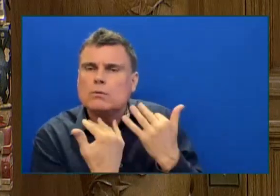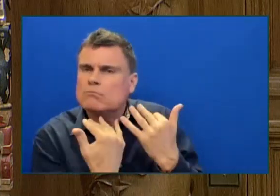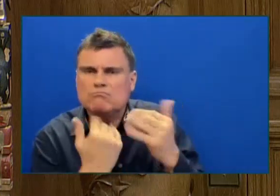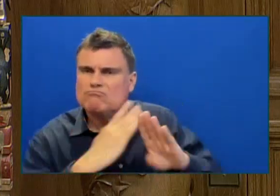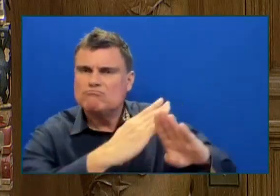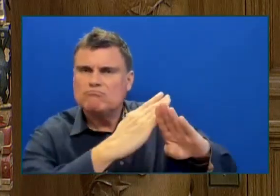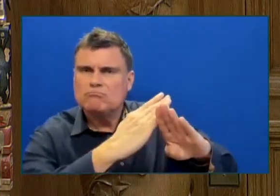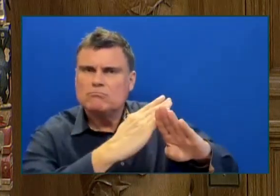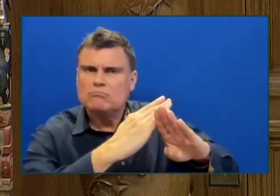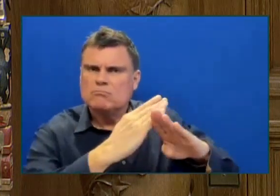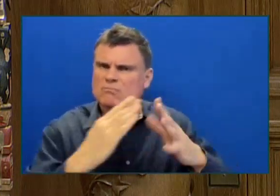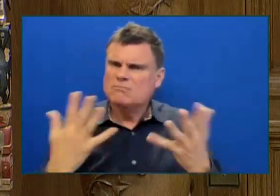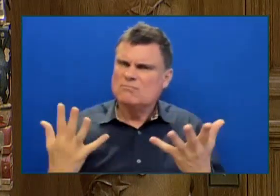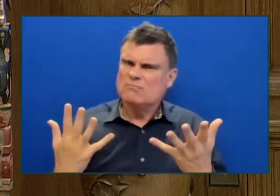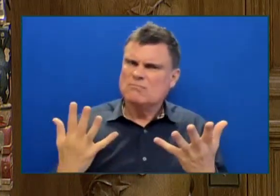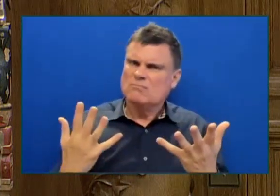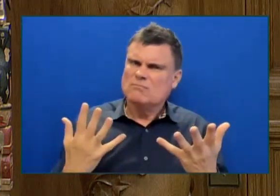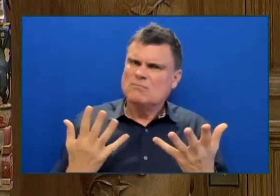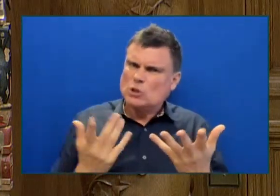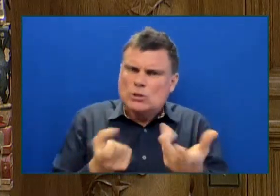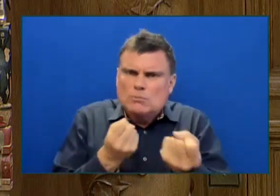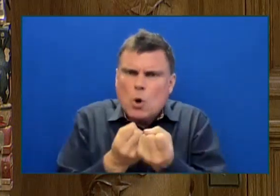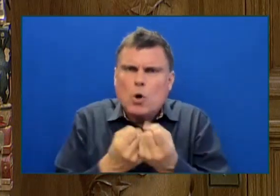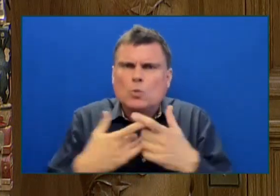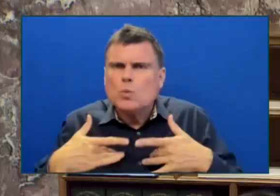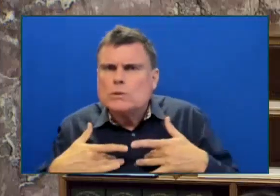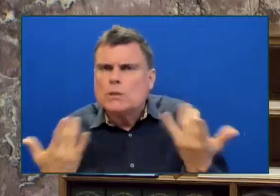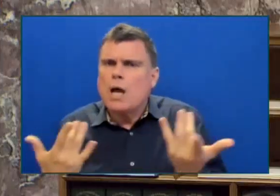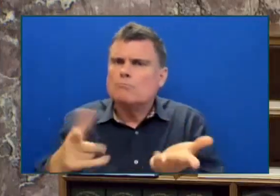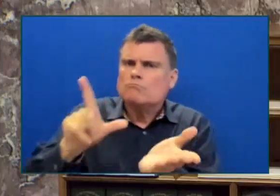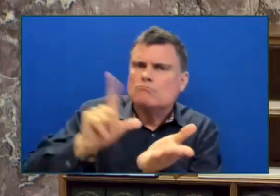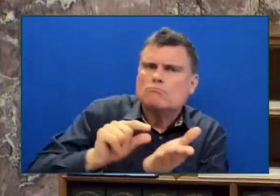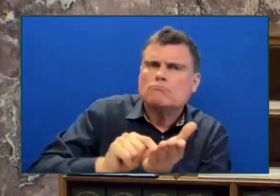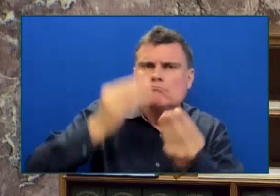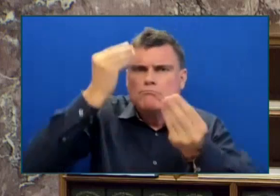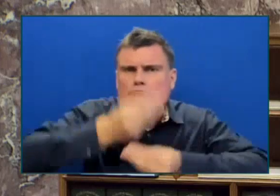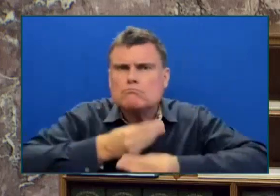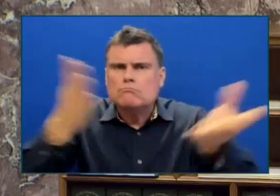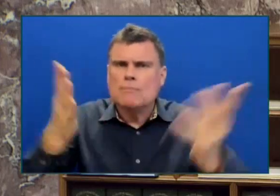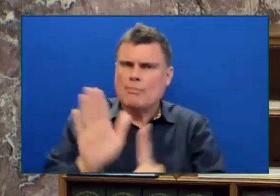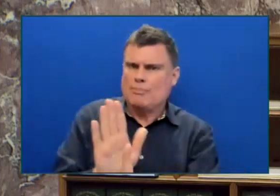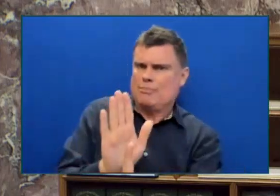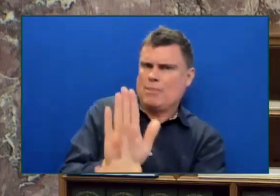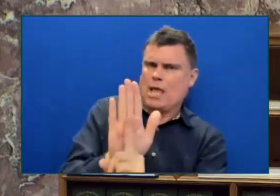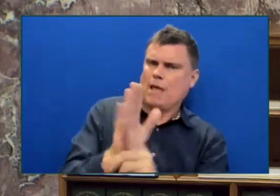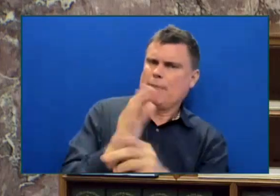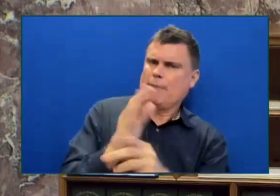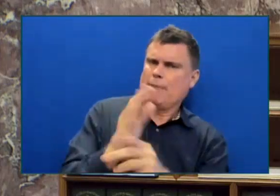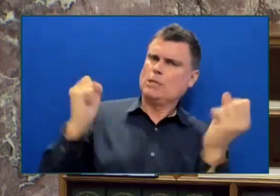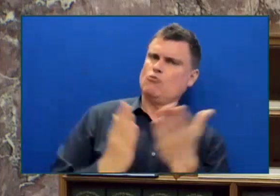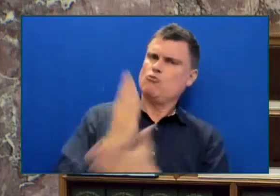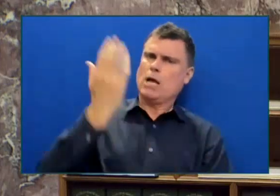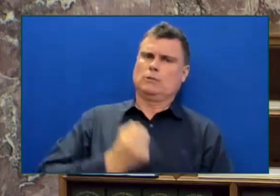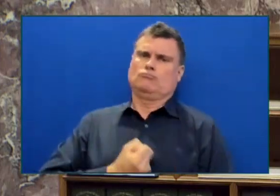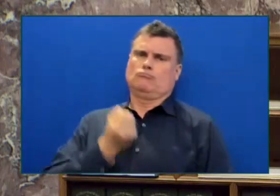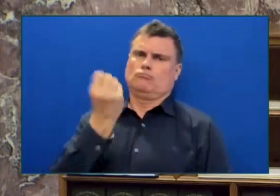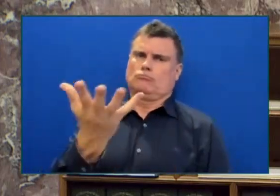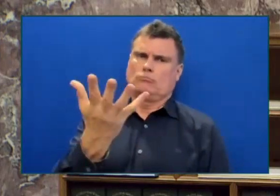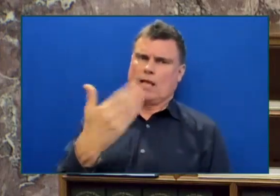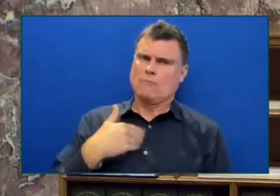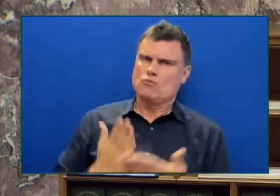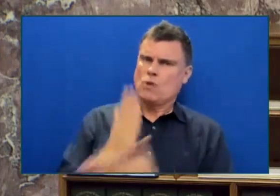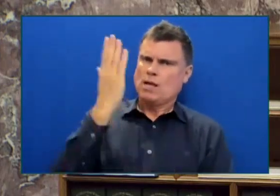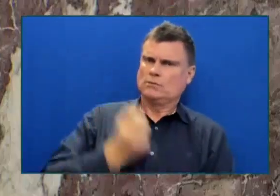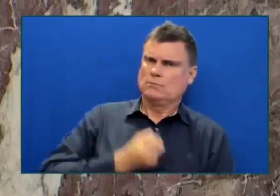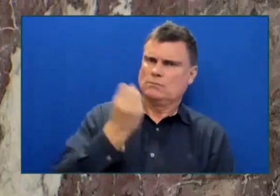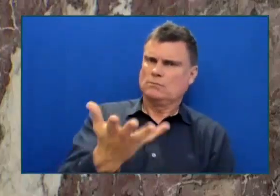Solicitor General. Thank you, Honourable Speaker, and I appreciate the question for the member. And what I can tell him is that, as he well